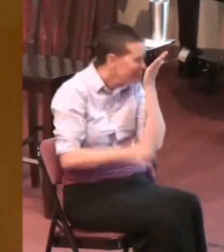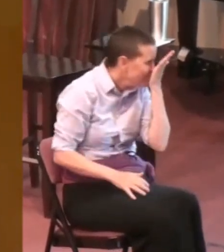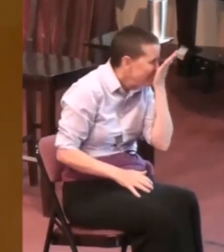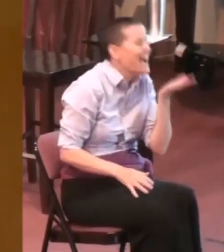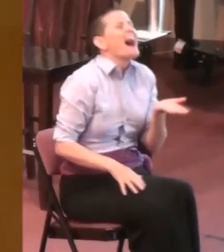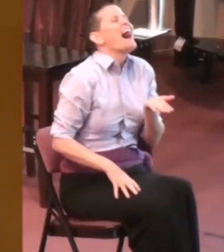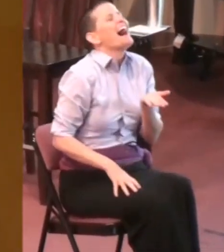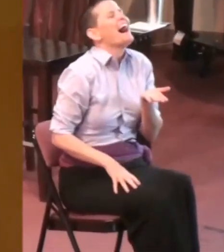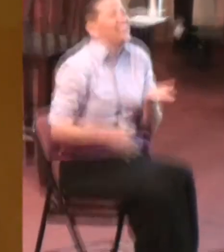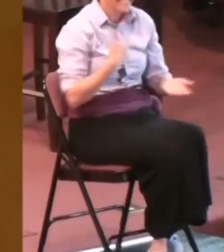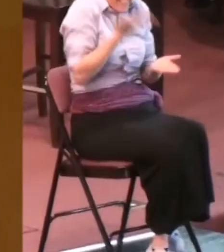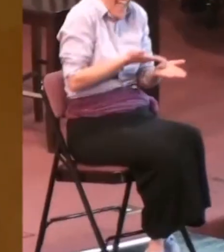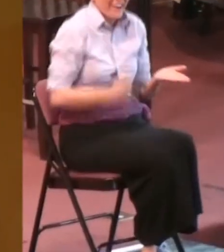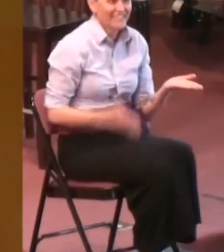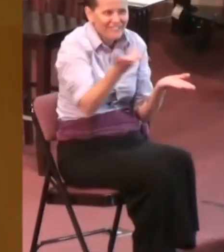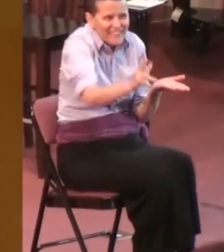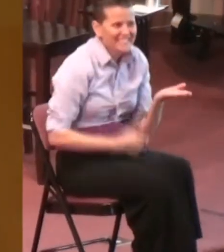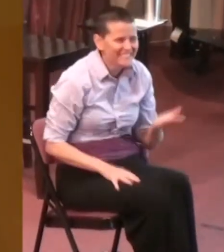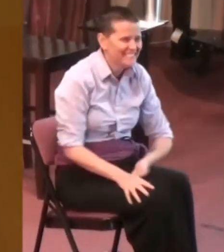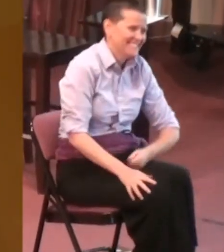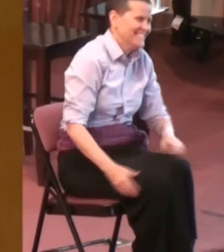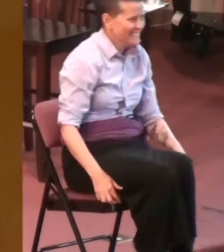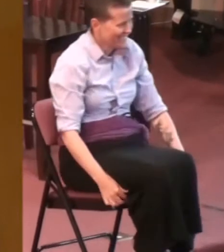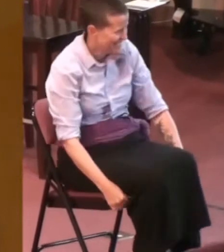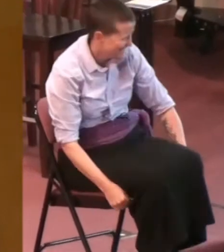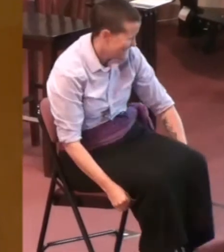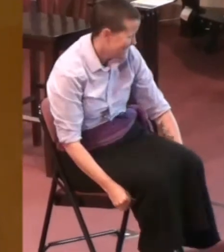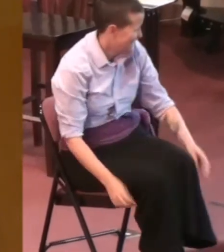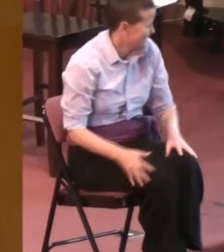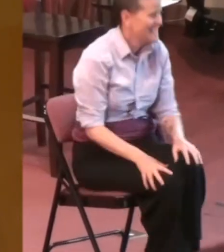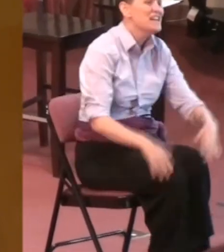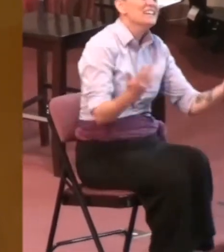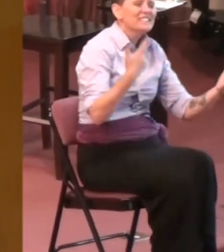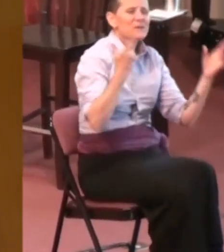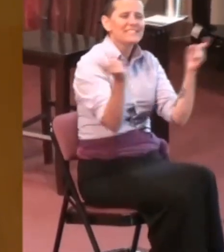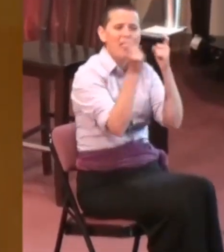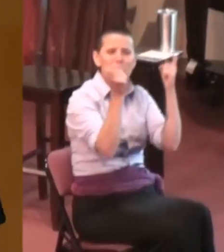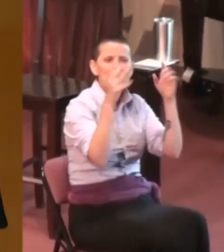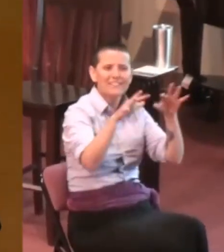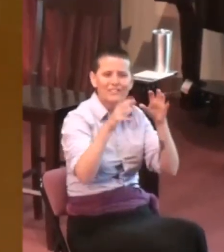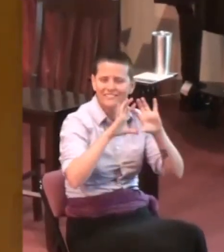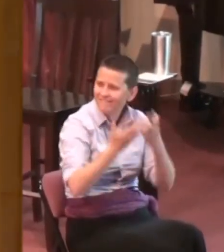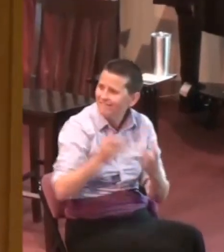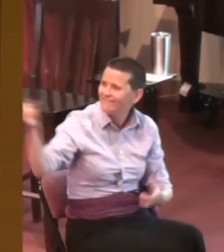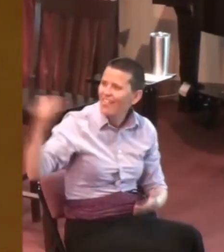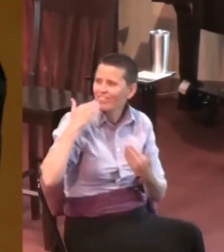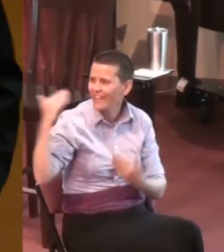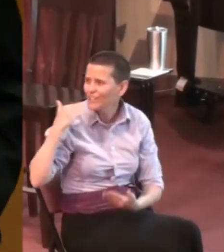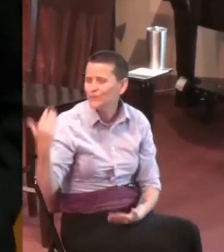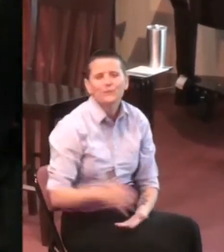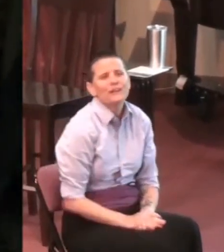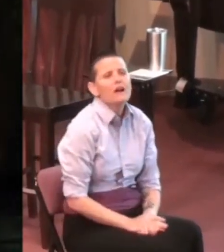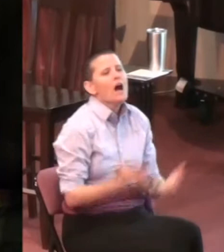It's already there. Thank you so much, Celebration. So, a couple of weeks ago, I was